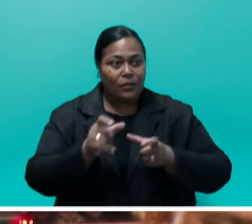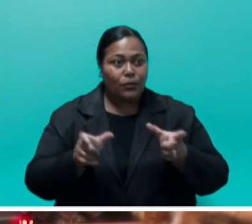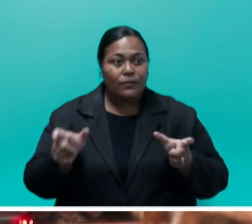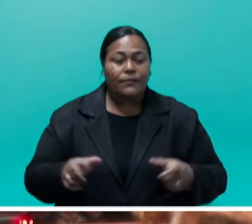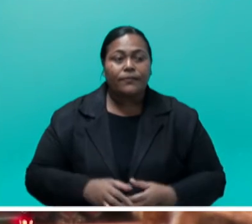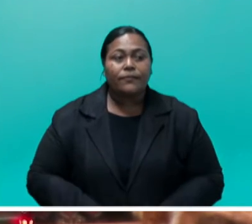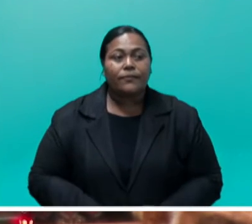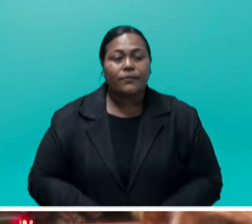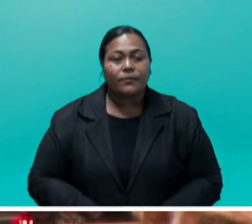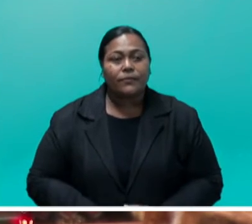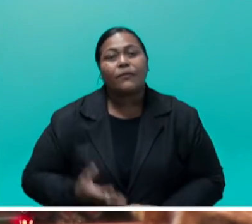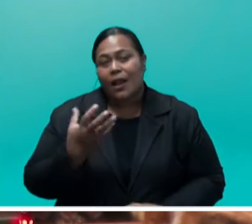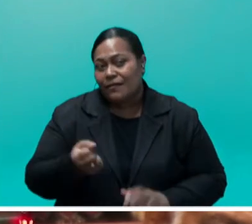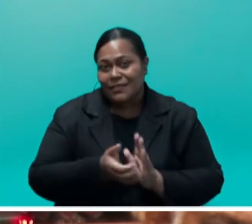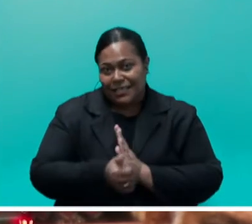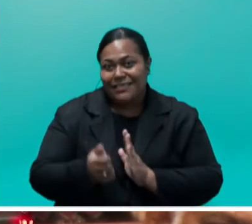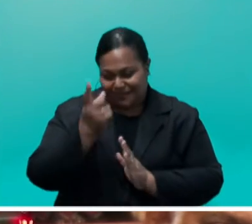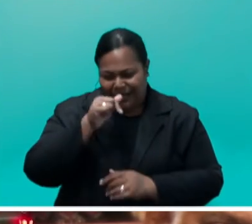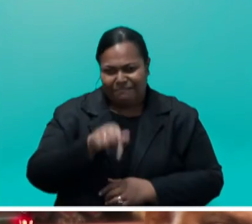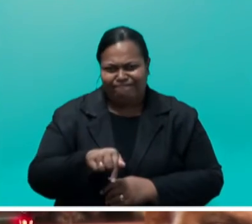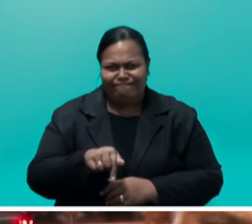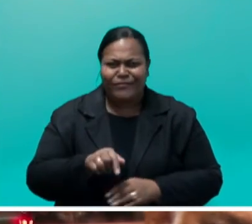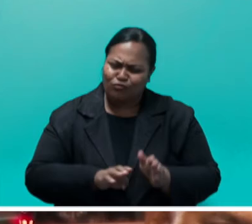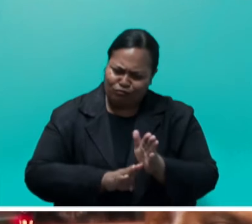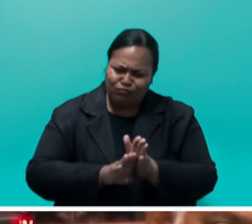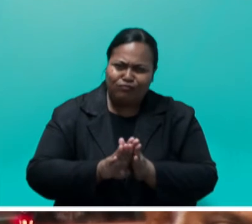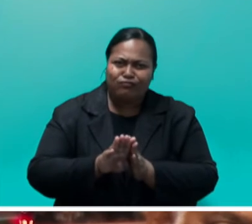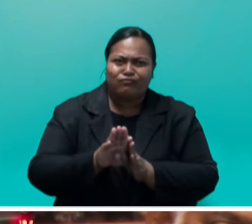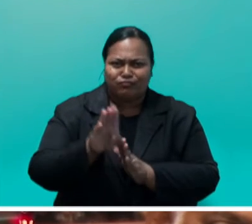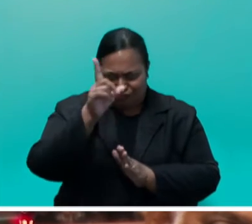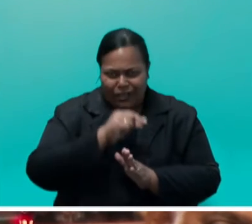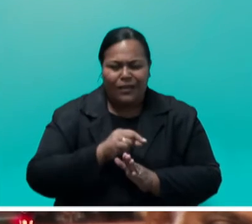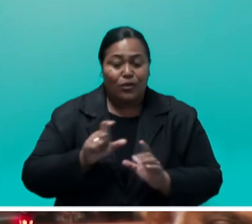The potential for the sector to grow during challenging times has been proven.